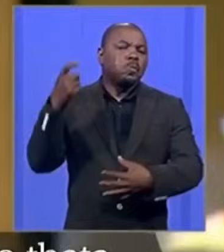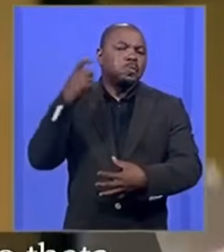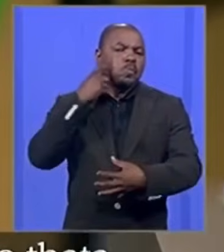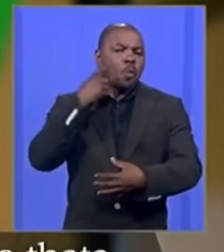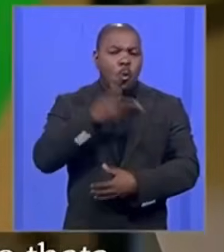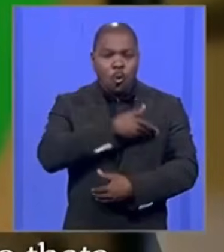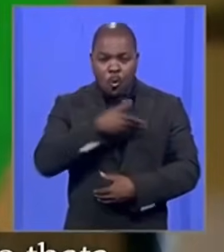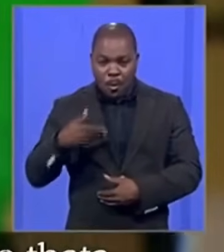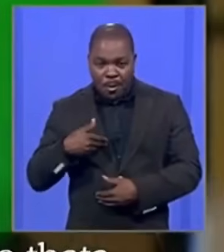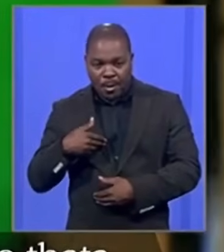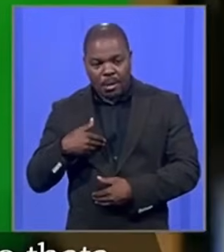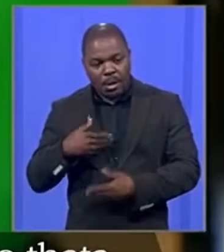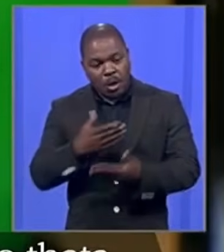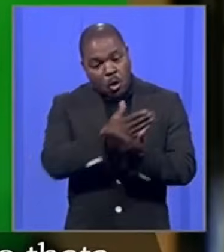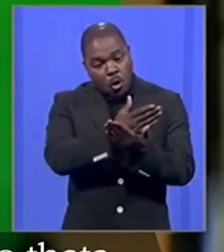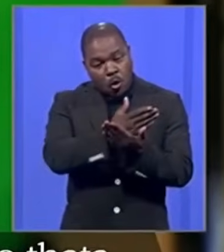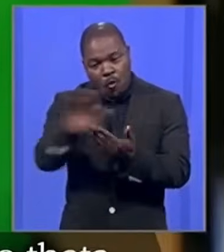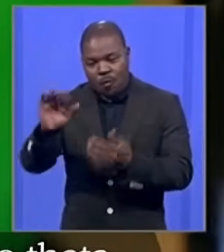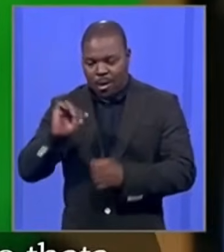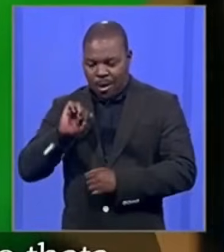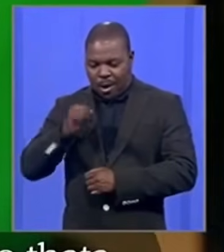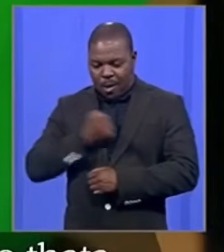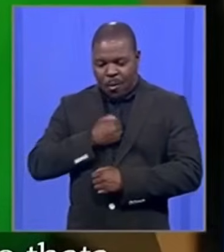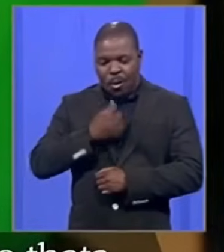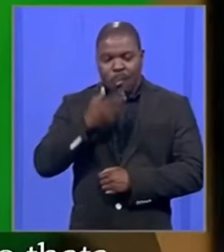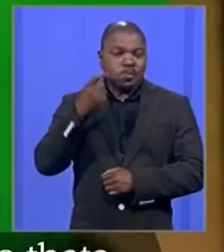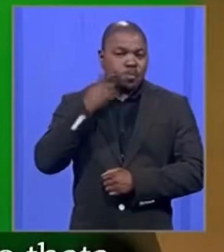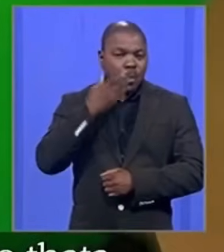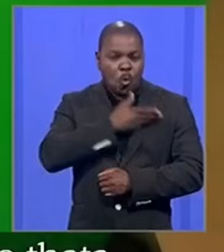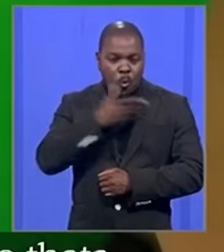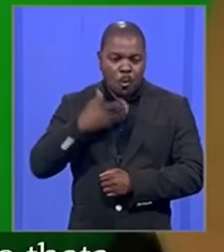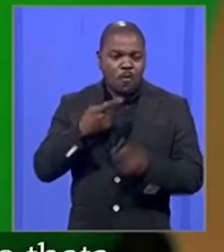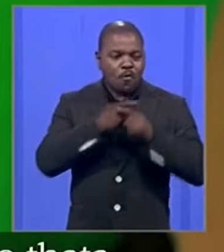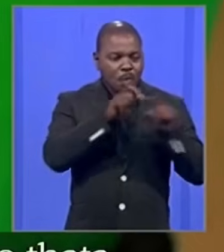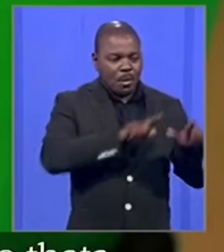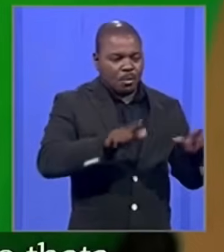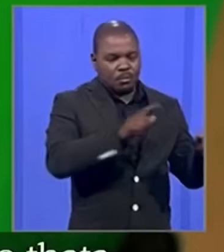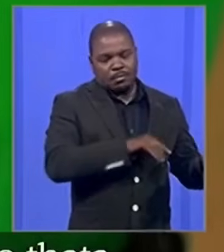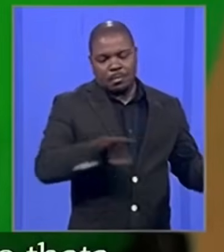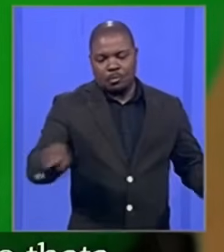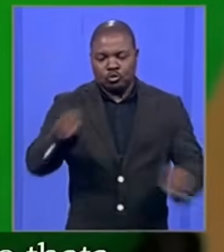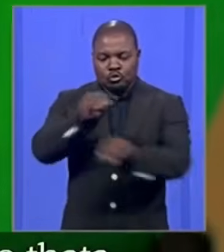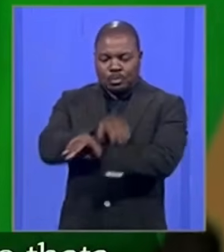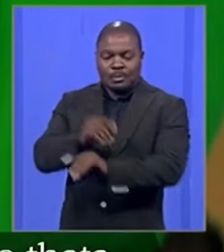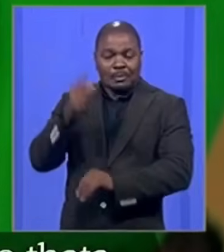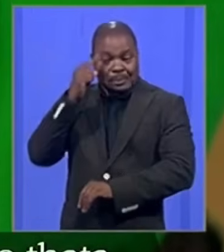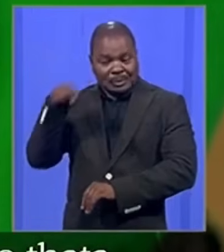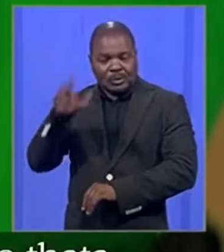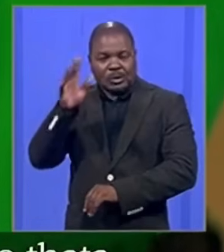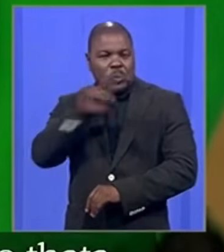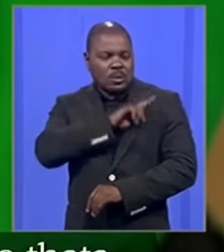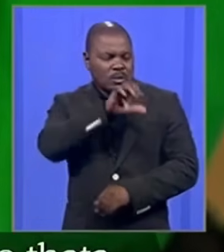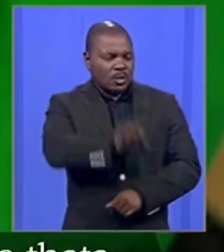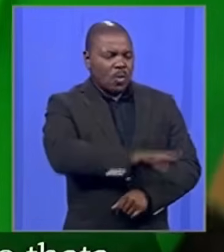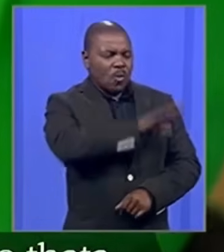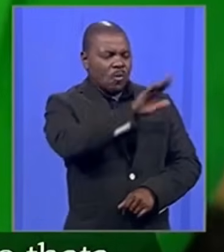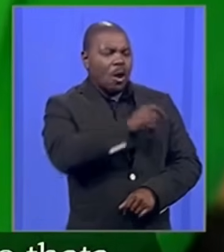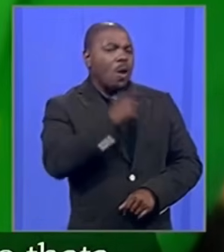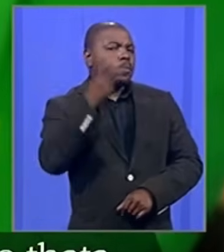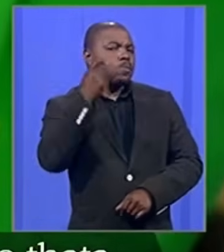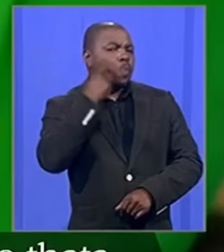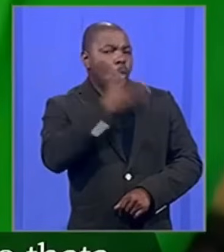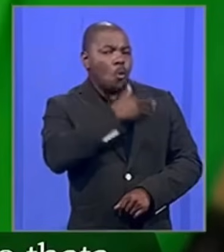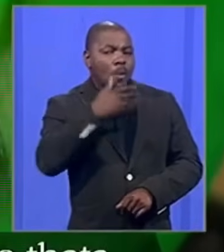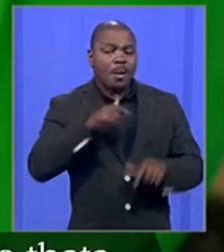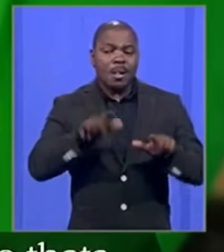put our pregnant women in Limpopo to sleep on a bed, because South African pregnant women in